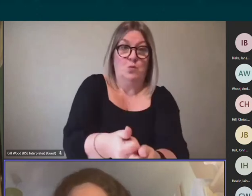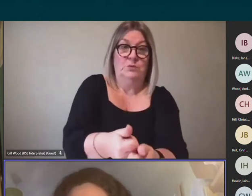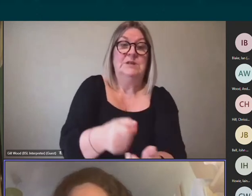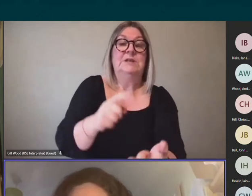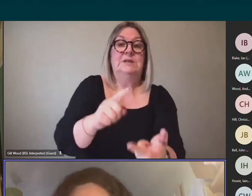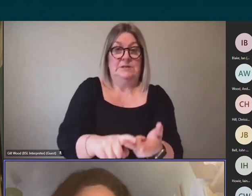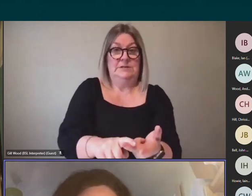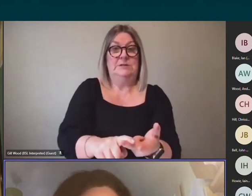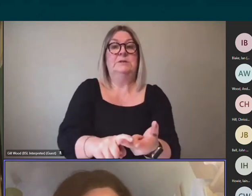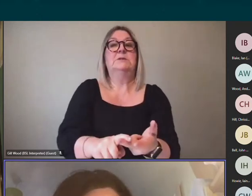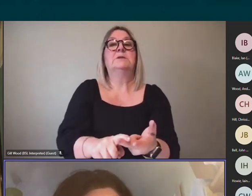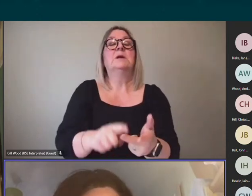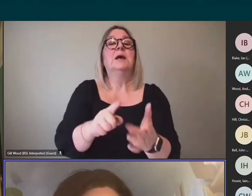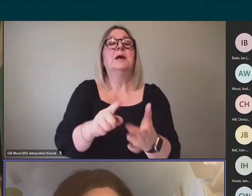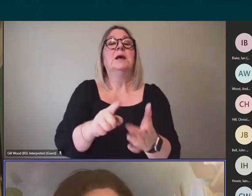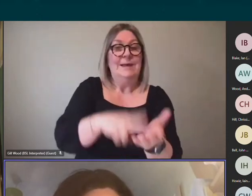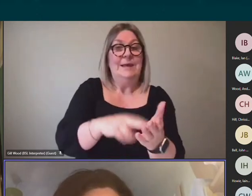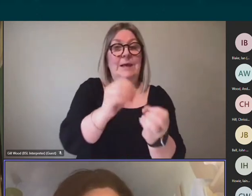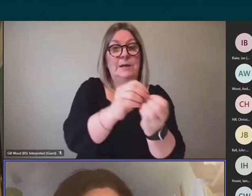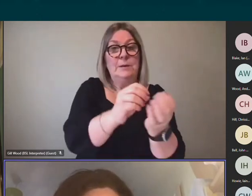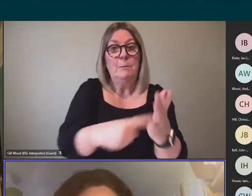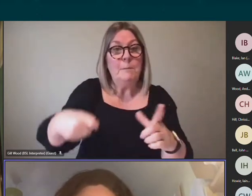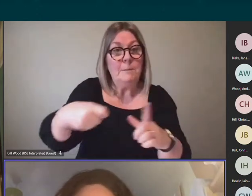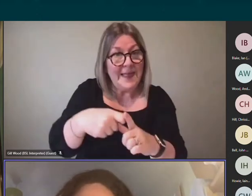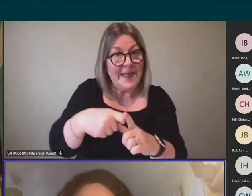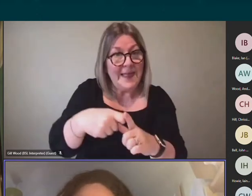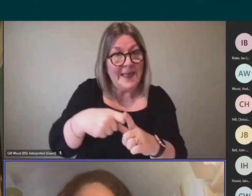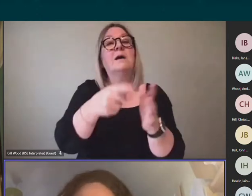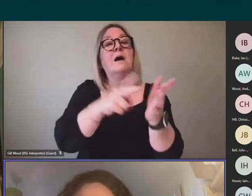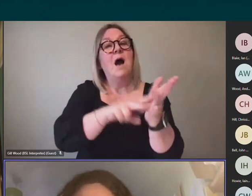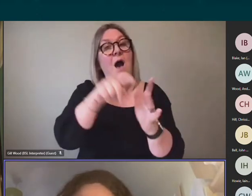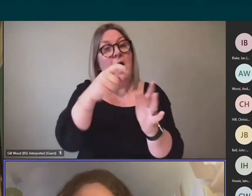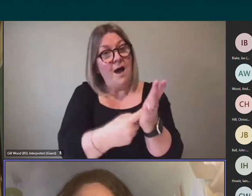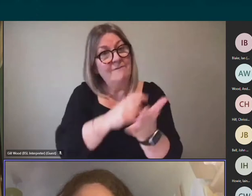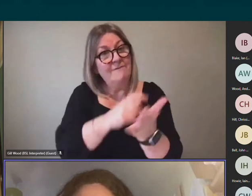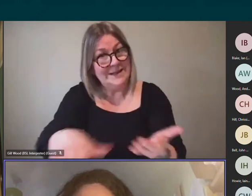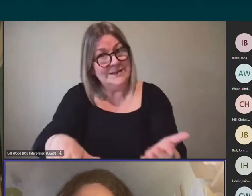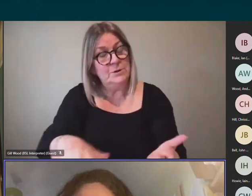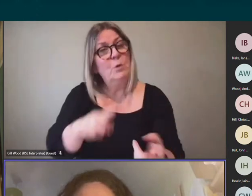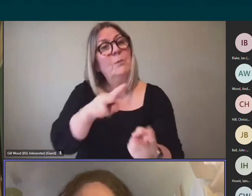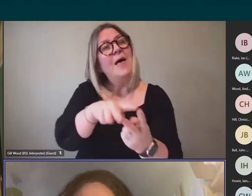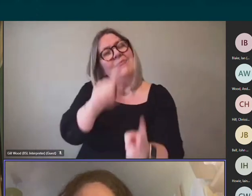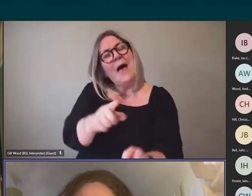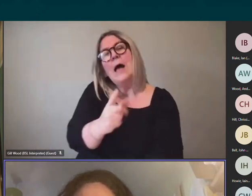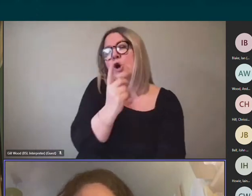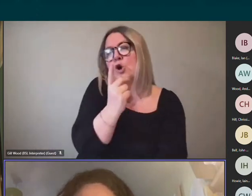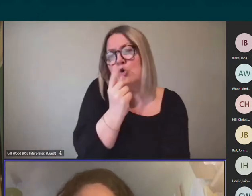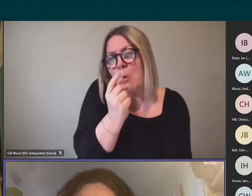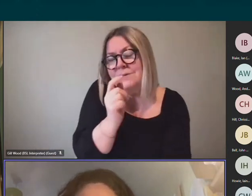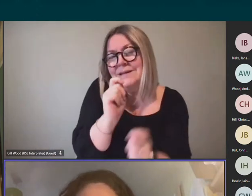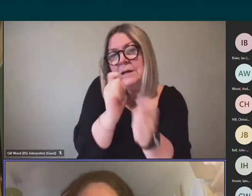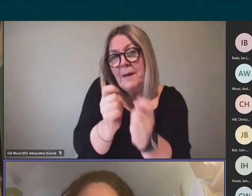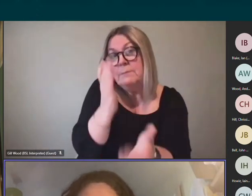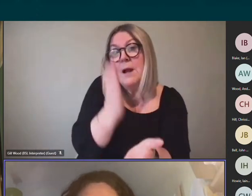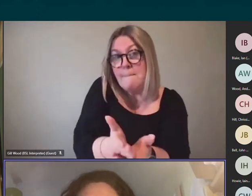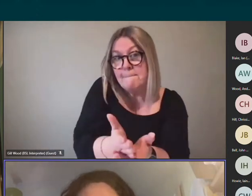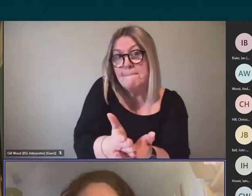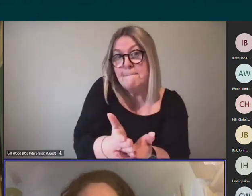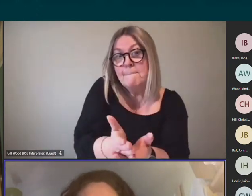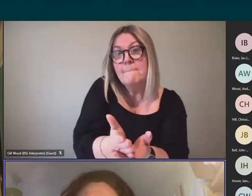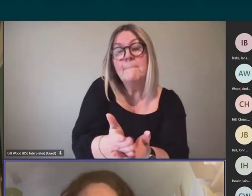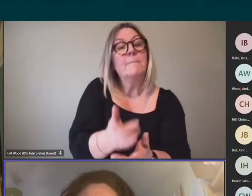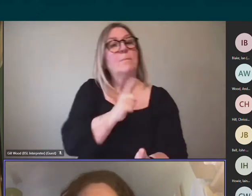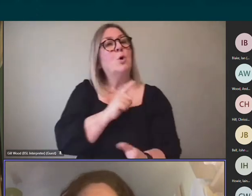Councillor Ivor Hislop. However, my question would be, is that actually a competent amendment? And the reason why I ask is there's